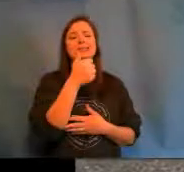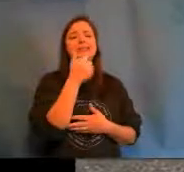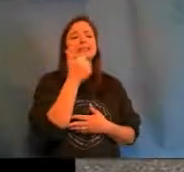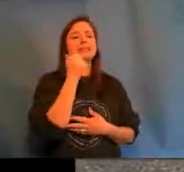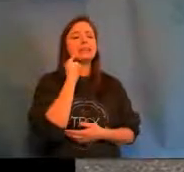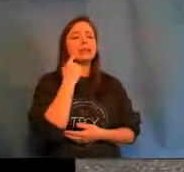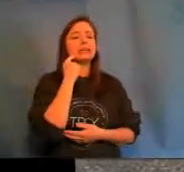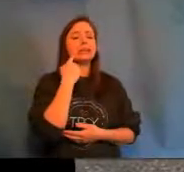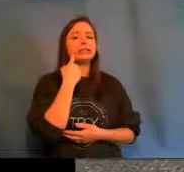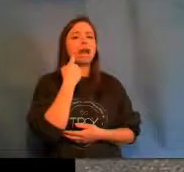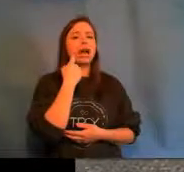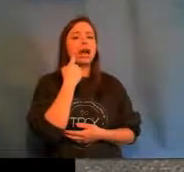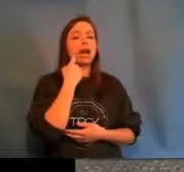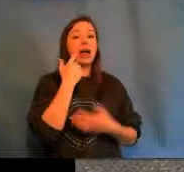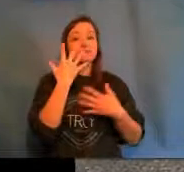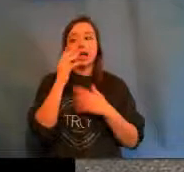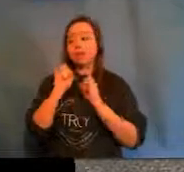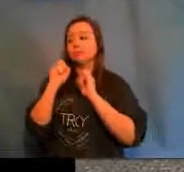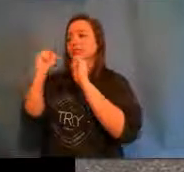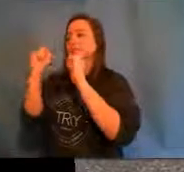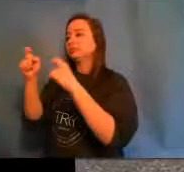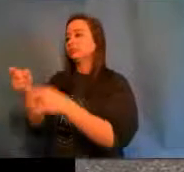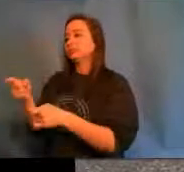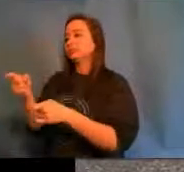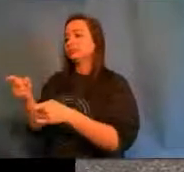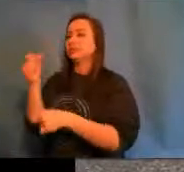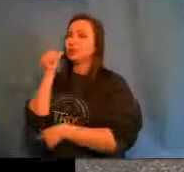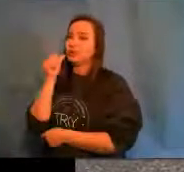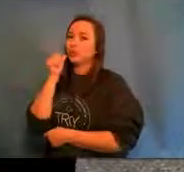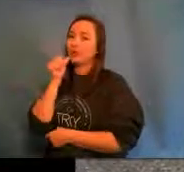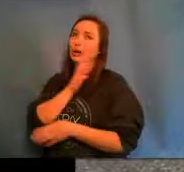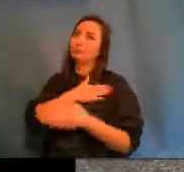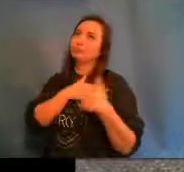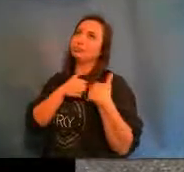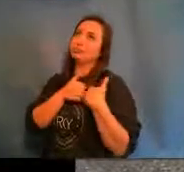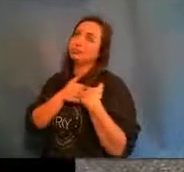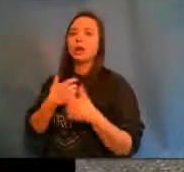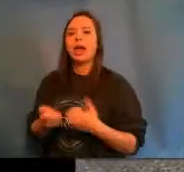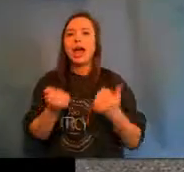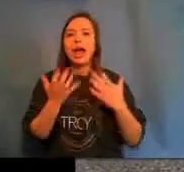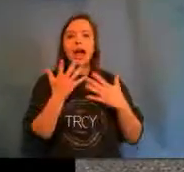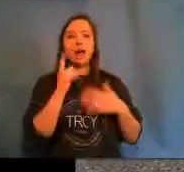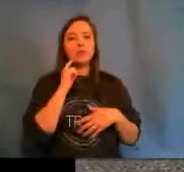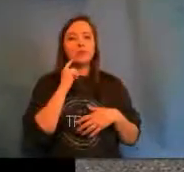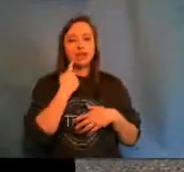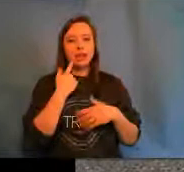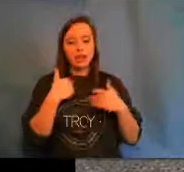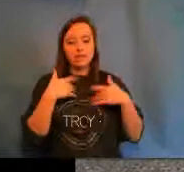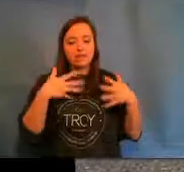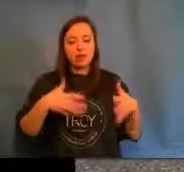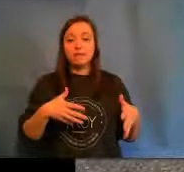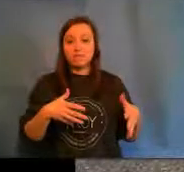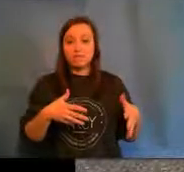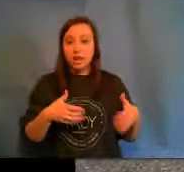hearts. He gave 5 of the hearts to Anne. How many candy hearts does Tim